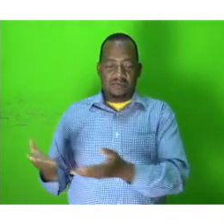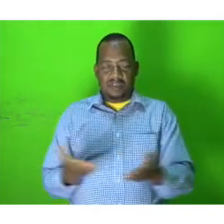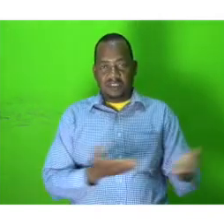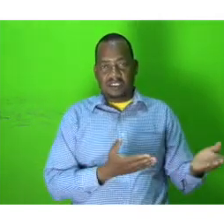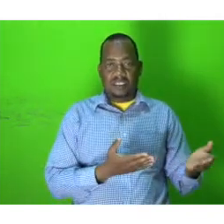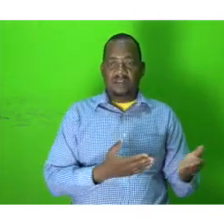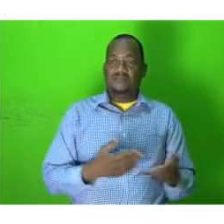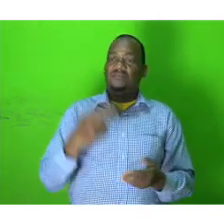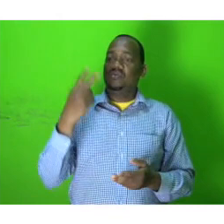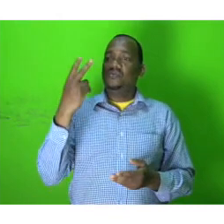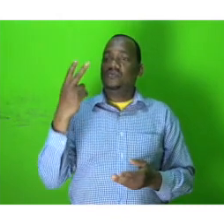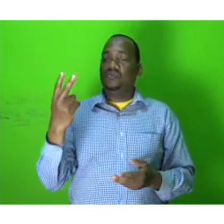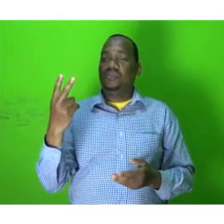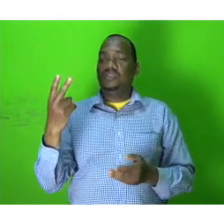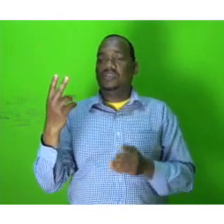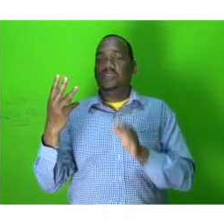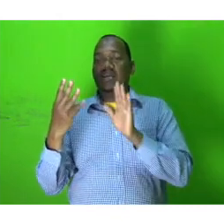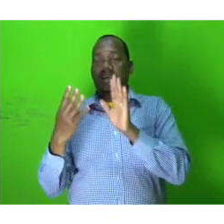receive